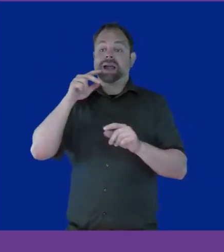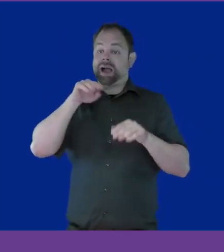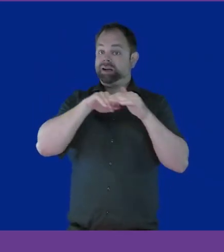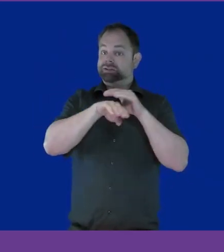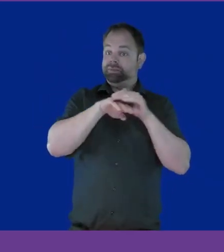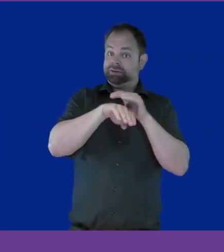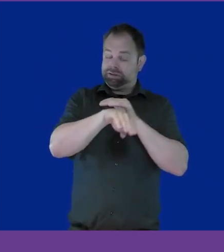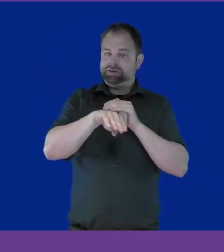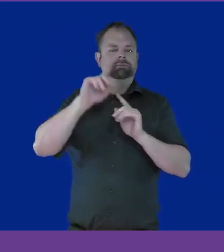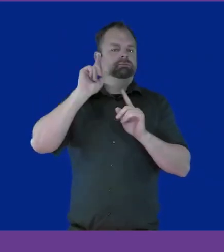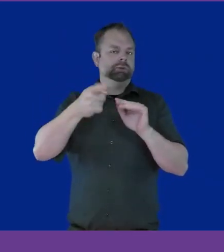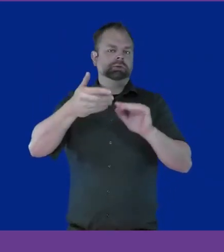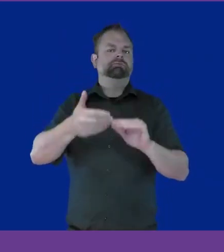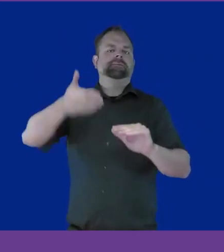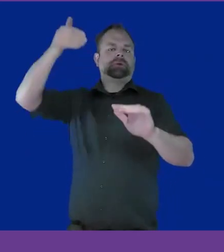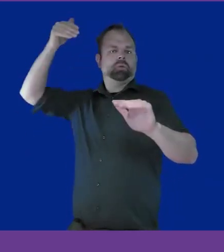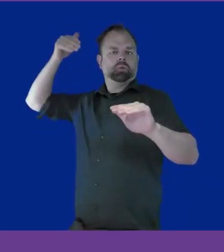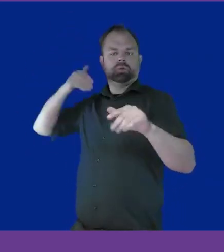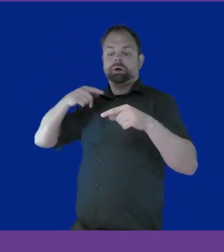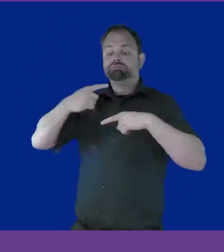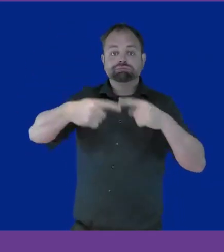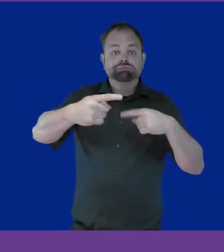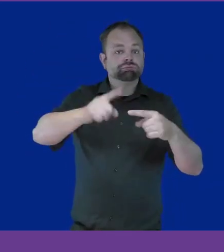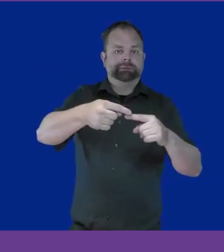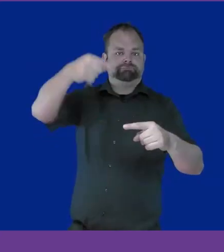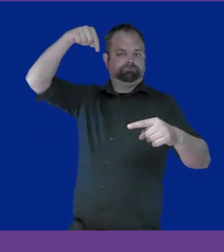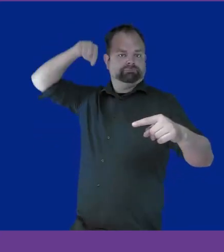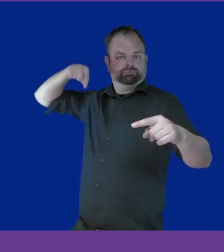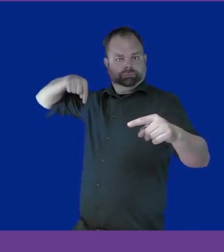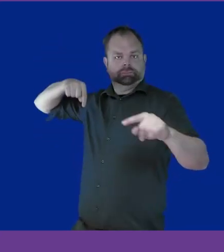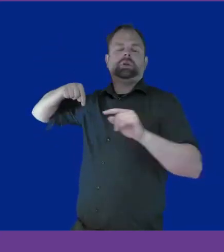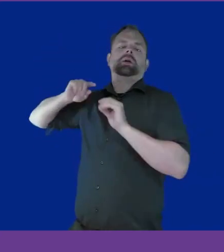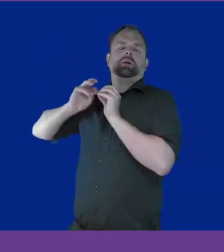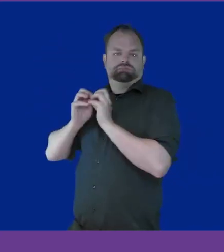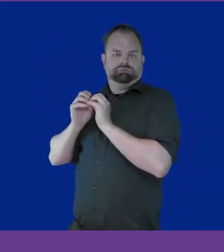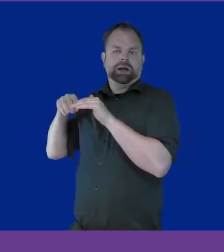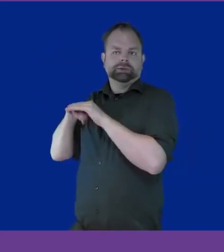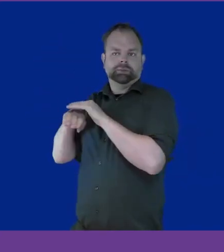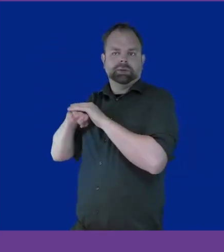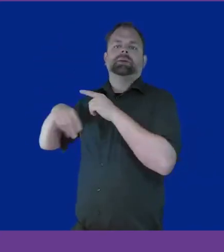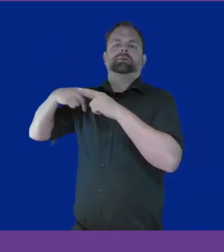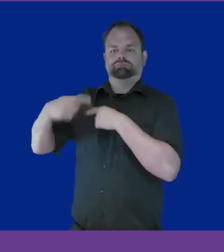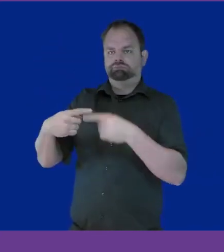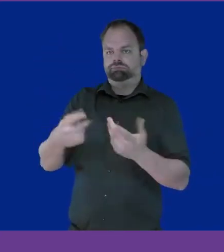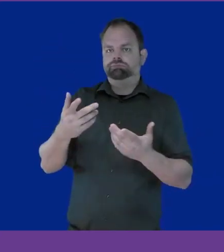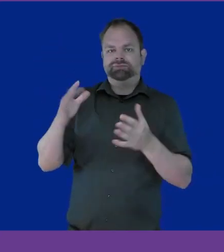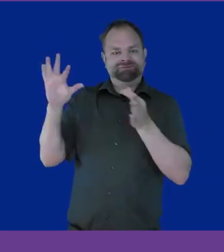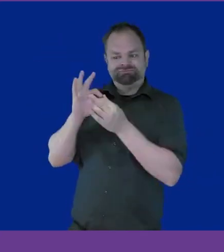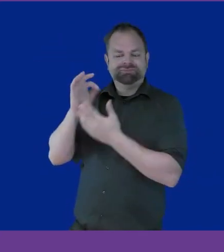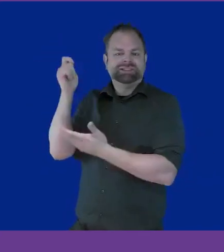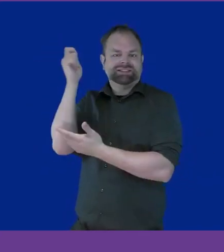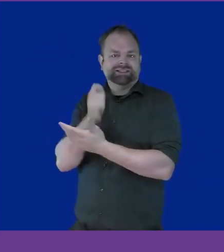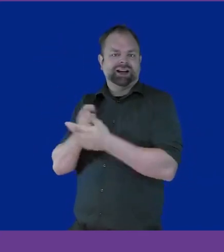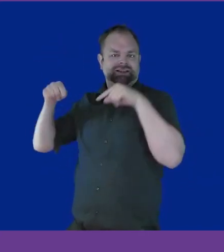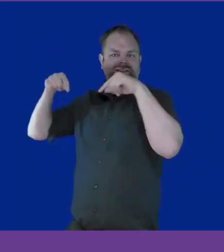been left out and is difficult or impossible to rectify afterwards. And I think maybe the payment terminal discussions,